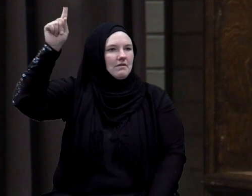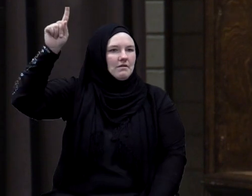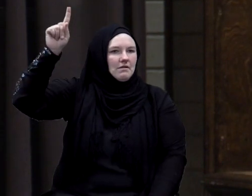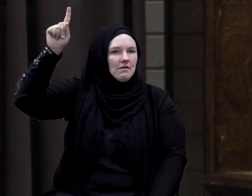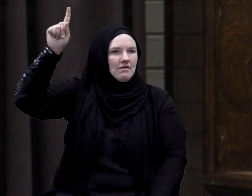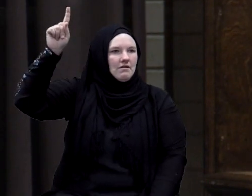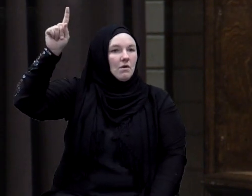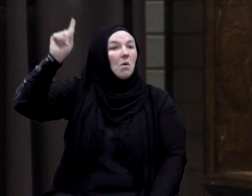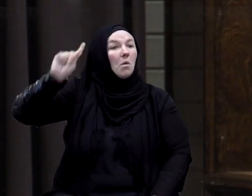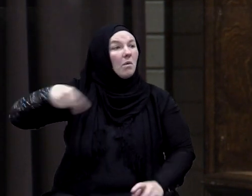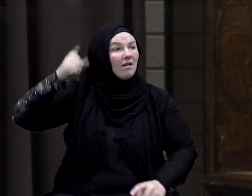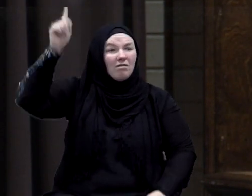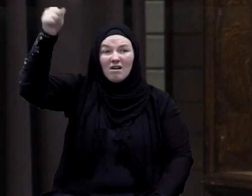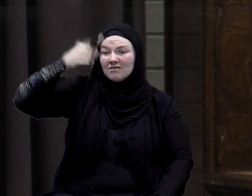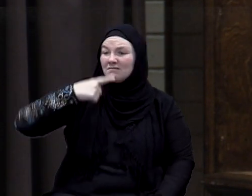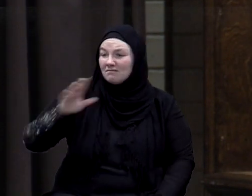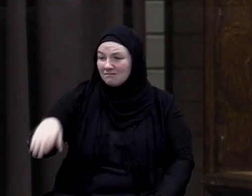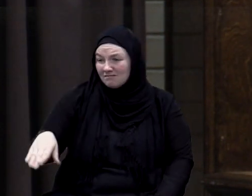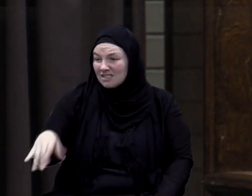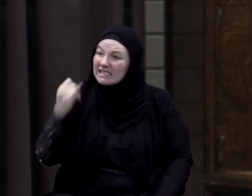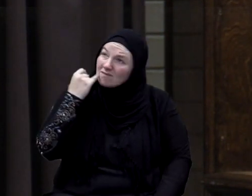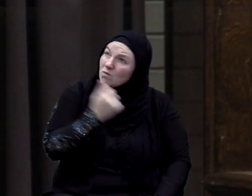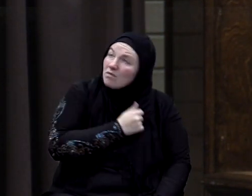they do it.